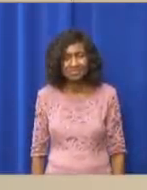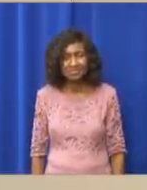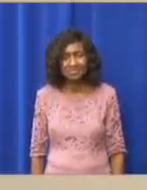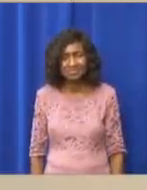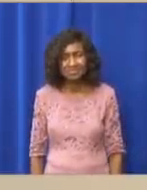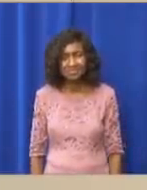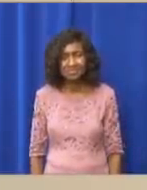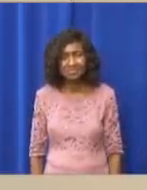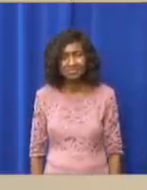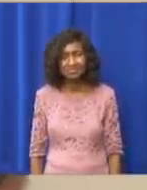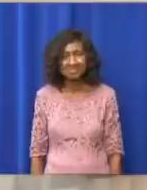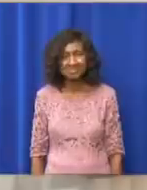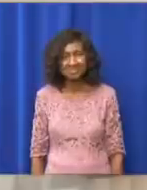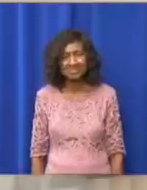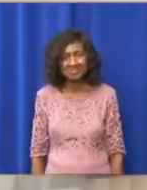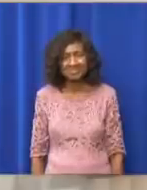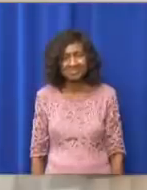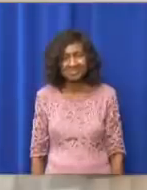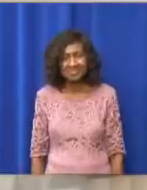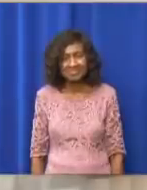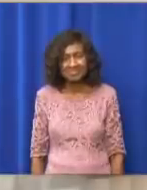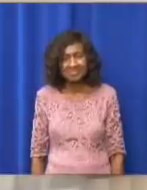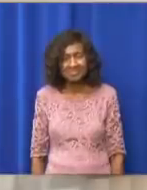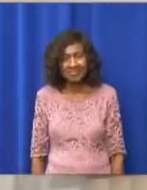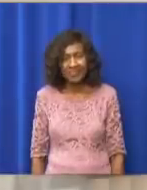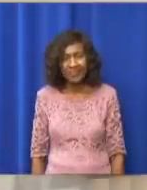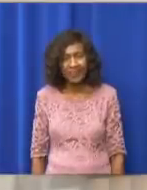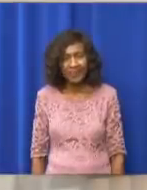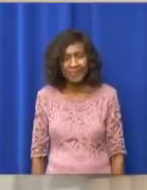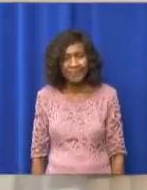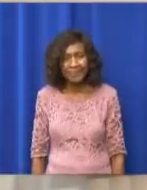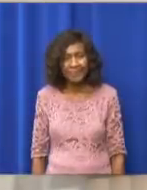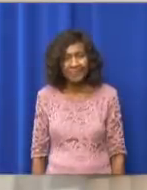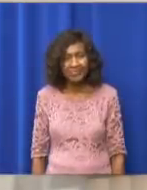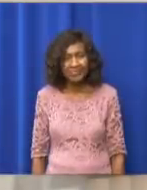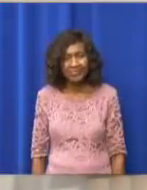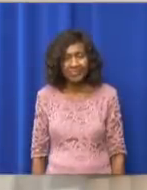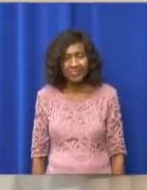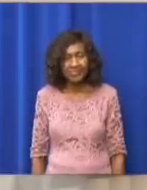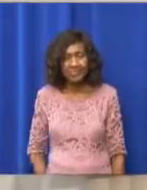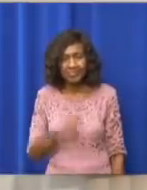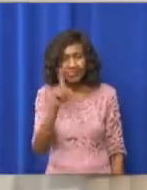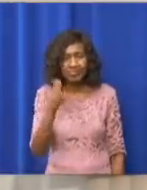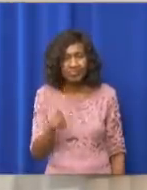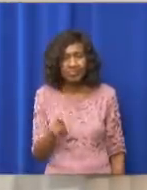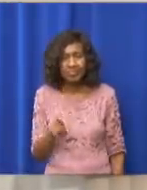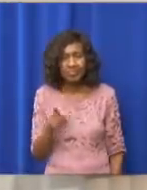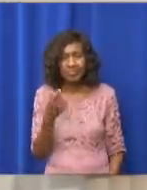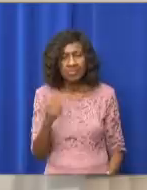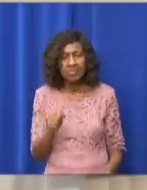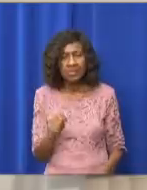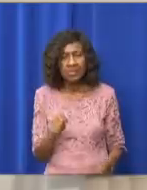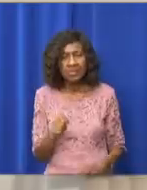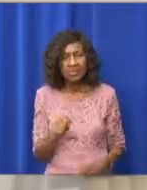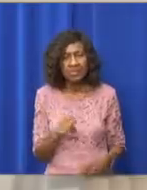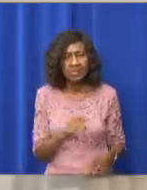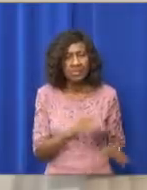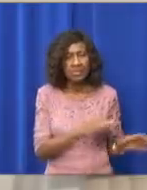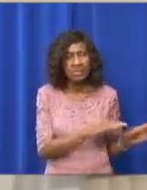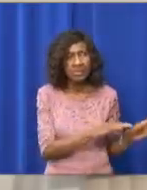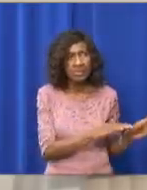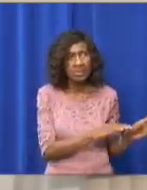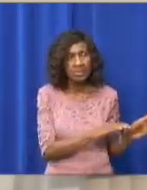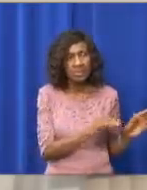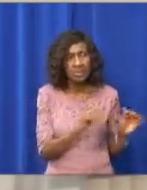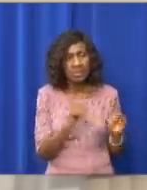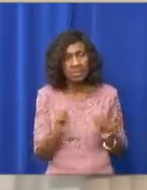right, great, thanks. Now, in terms of repatriation flights that were announced. This